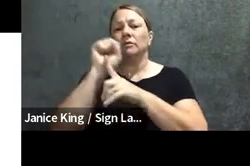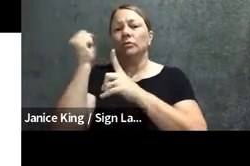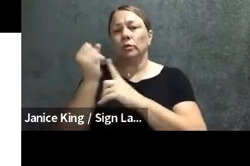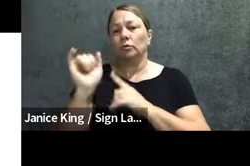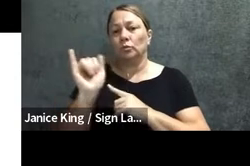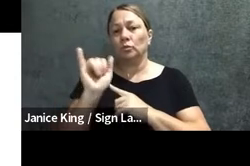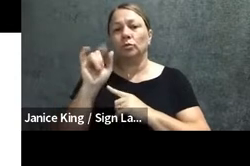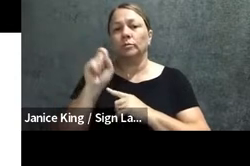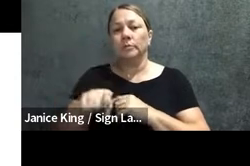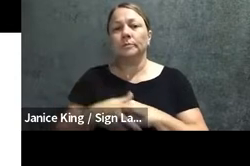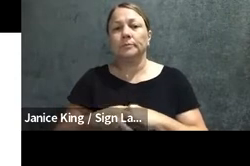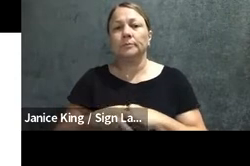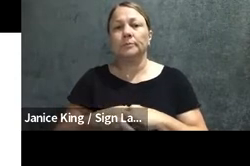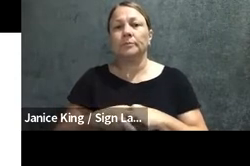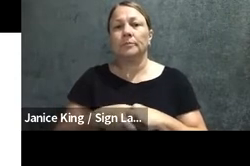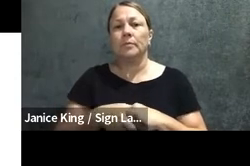Next.